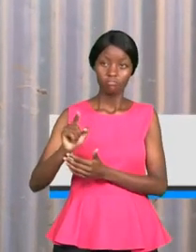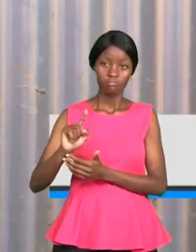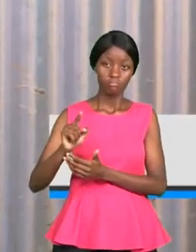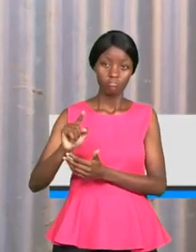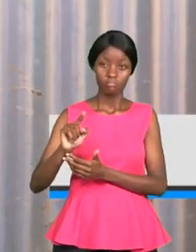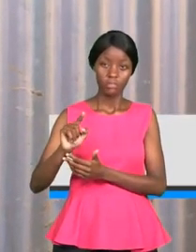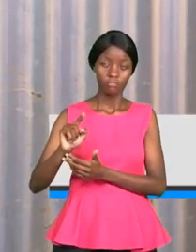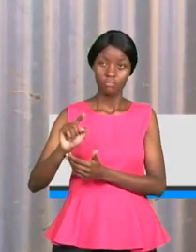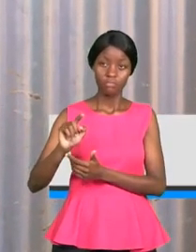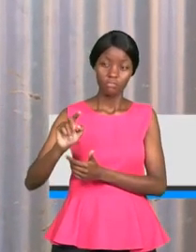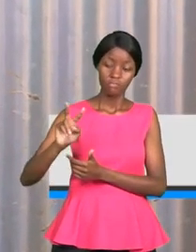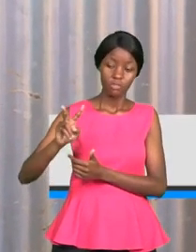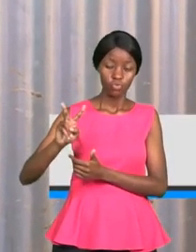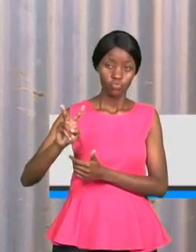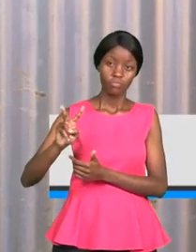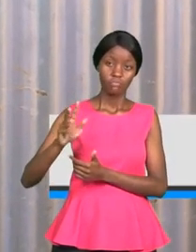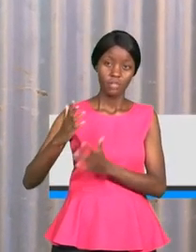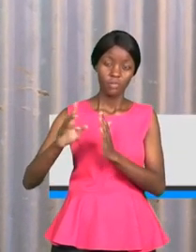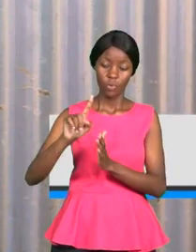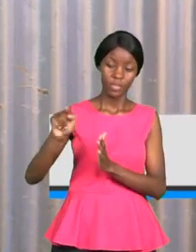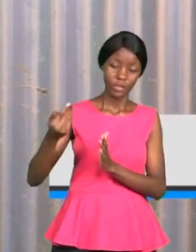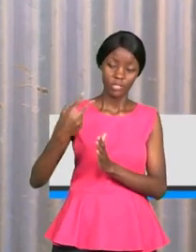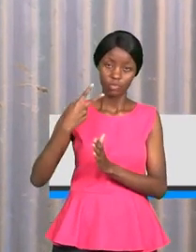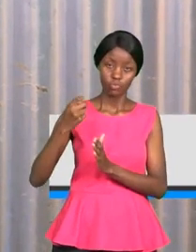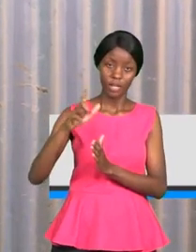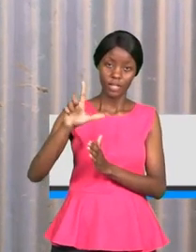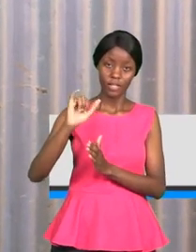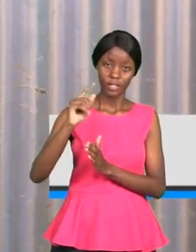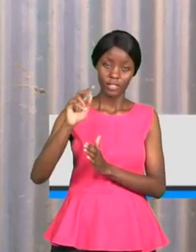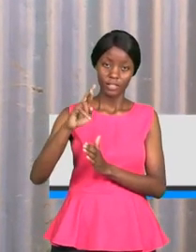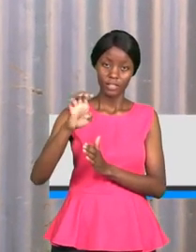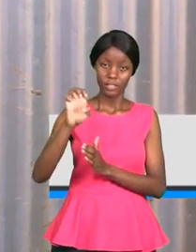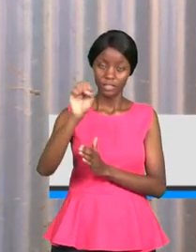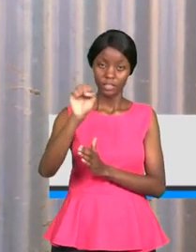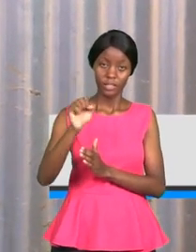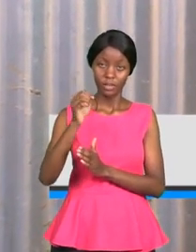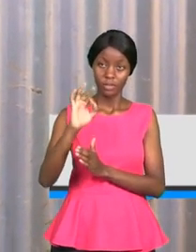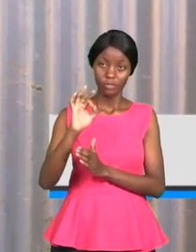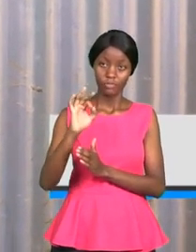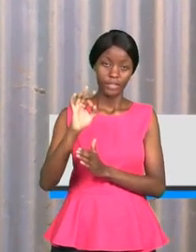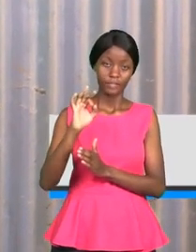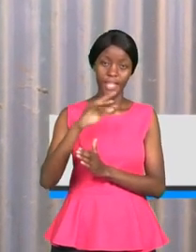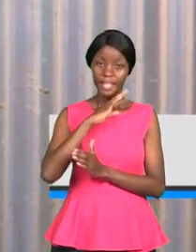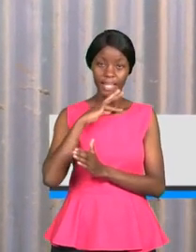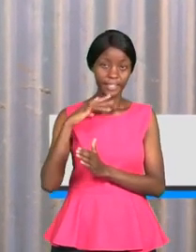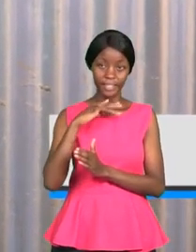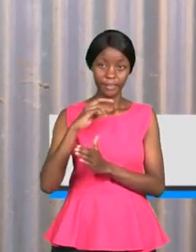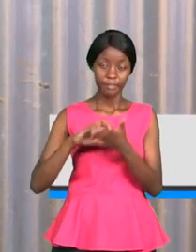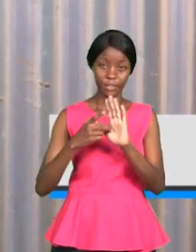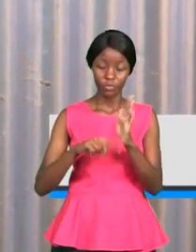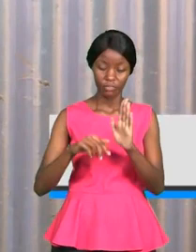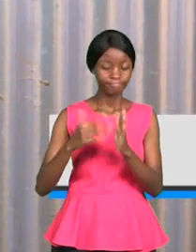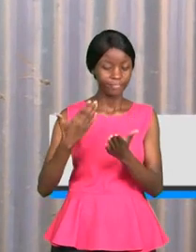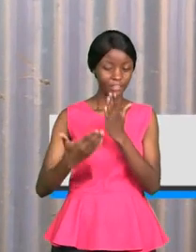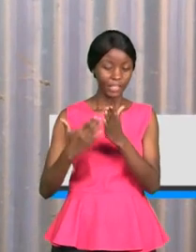1.2, that is 1,200 liters of effluent. So you give it 10